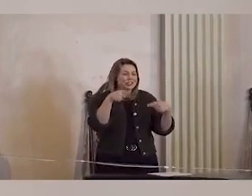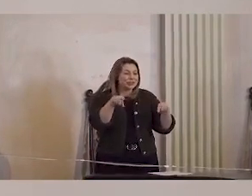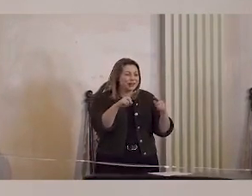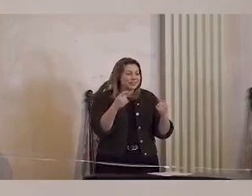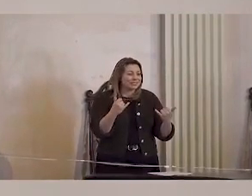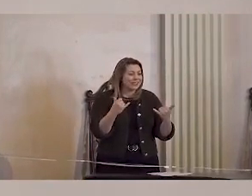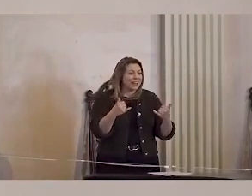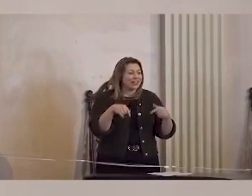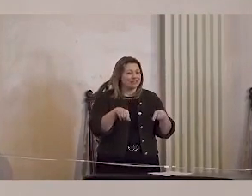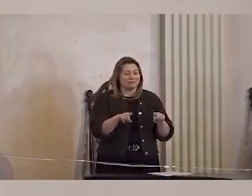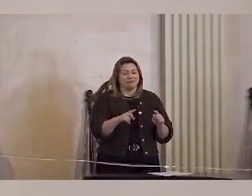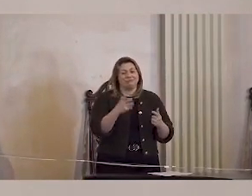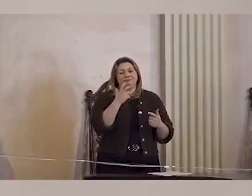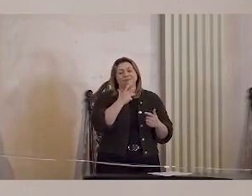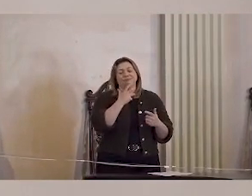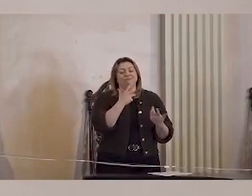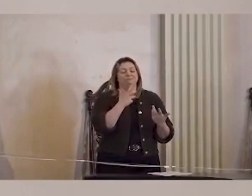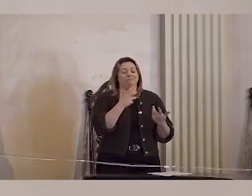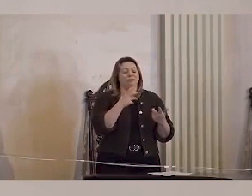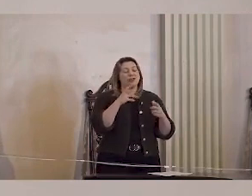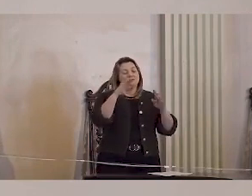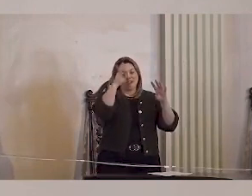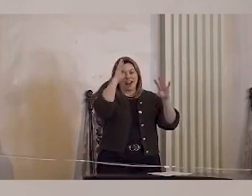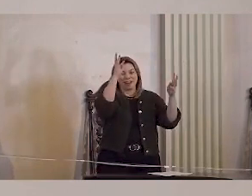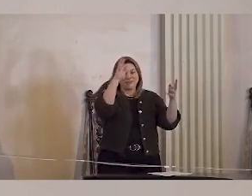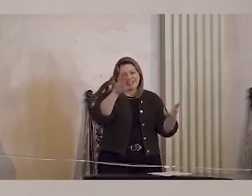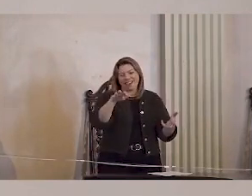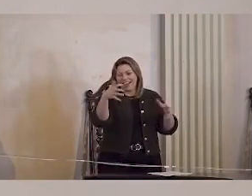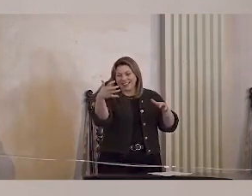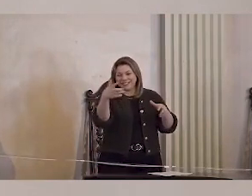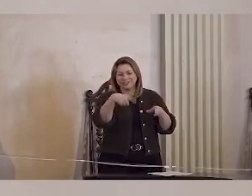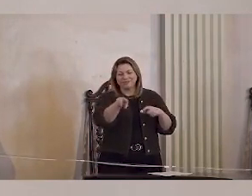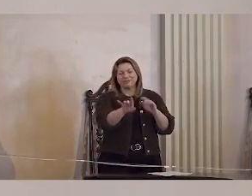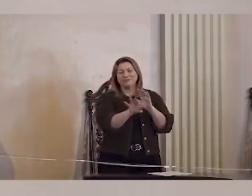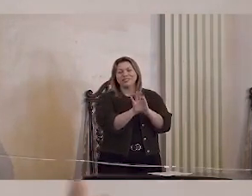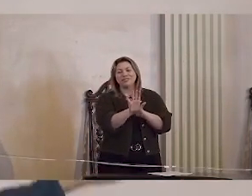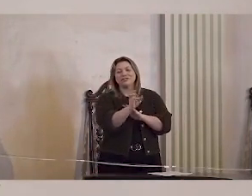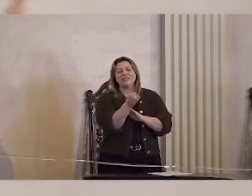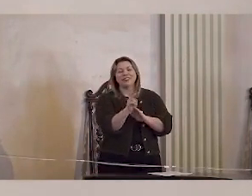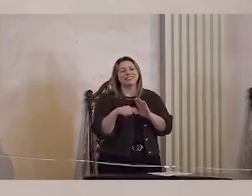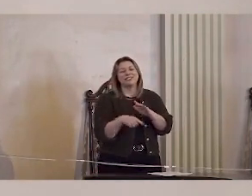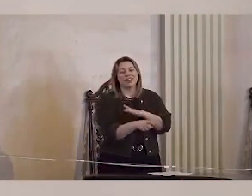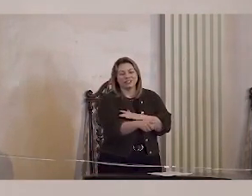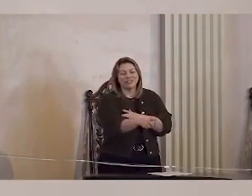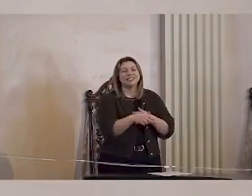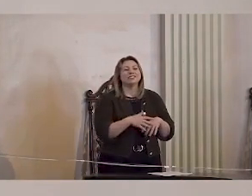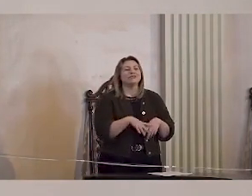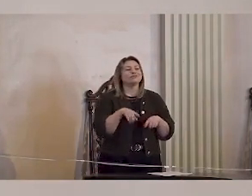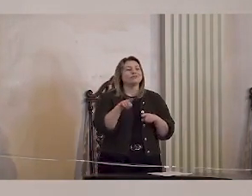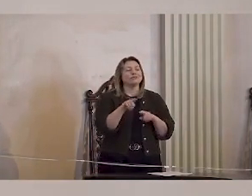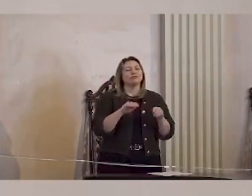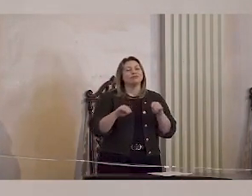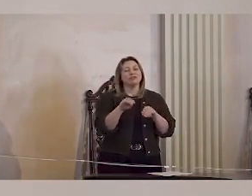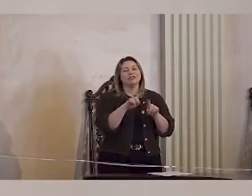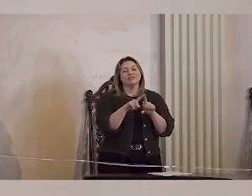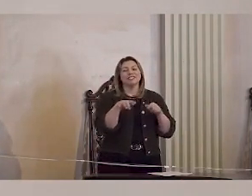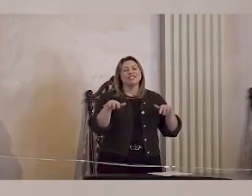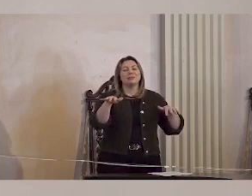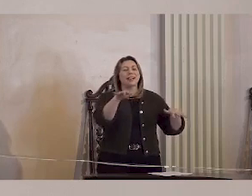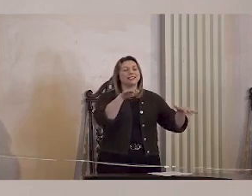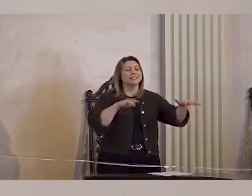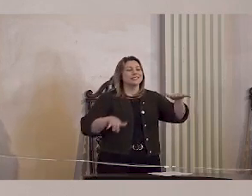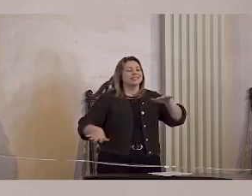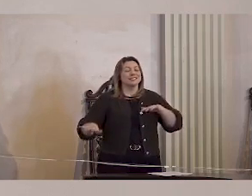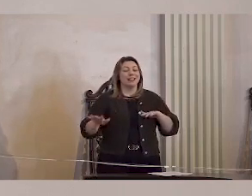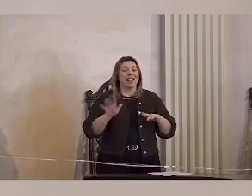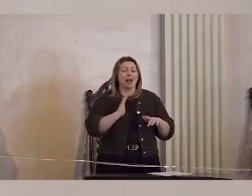this day of creative chaos. Choose your own adventure, moving into all the spaces.